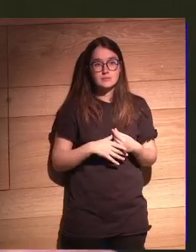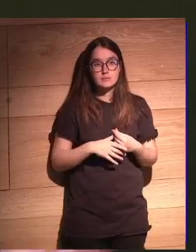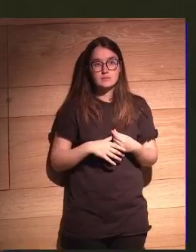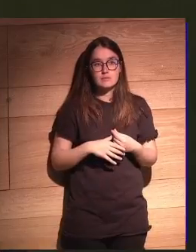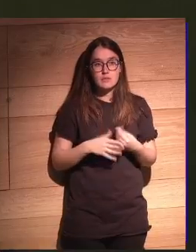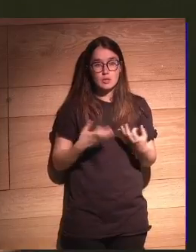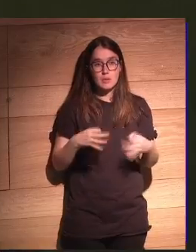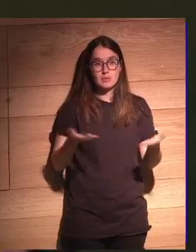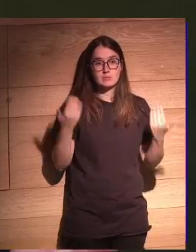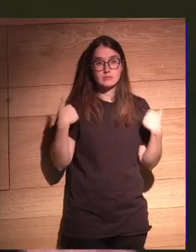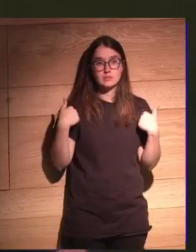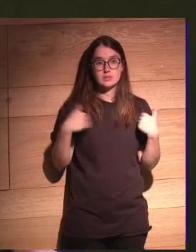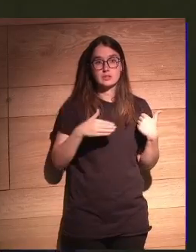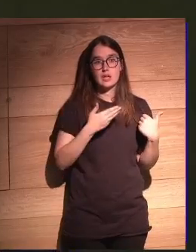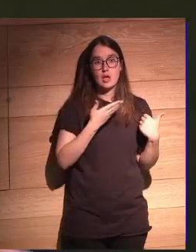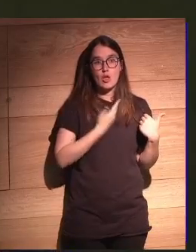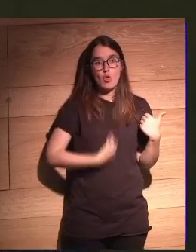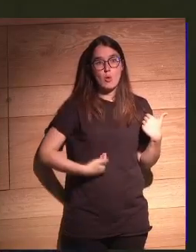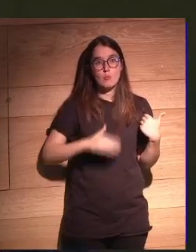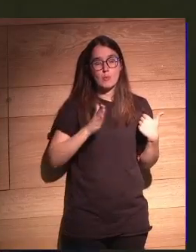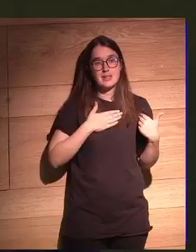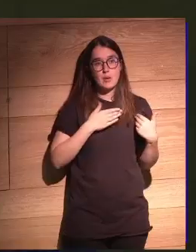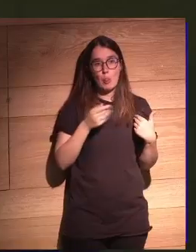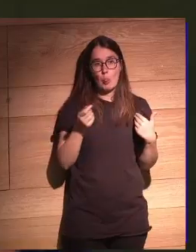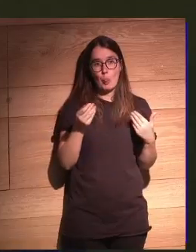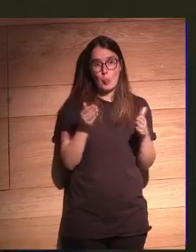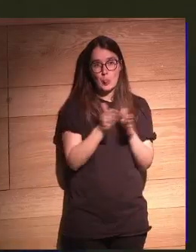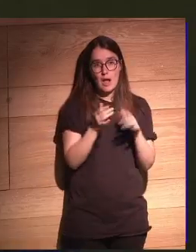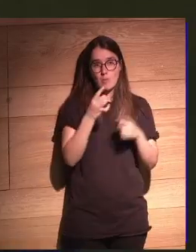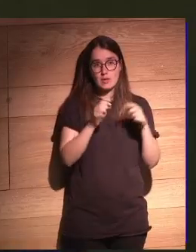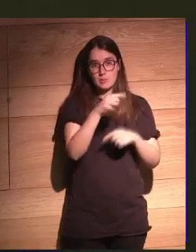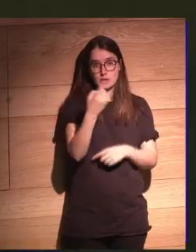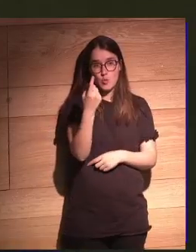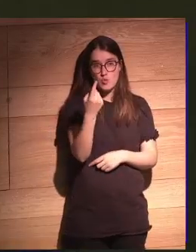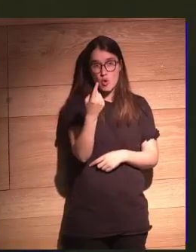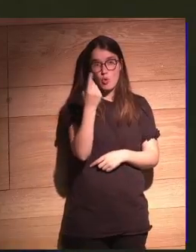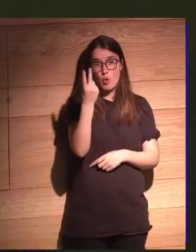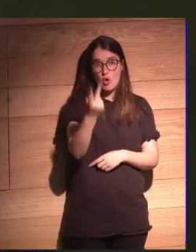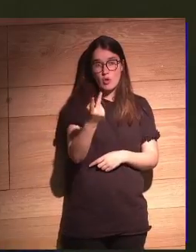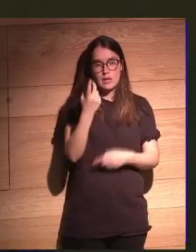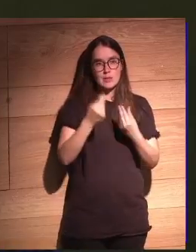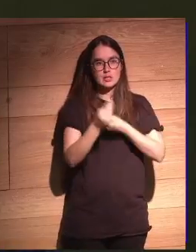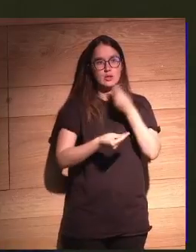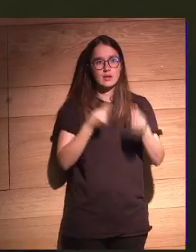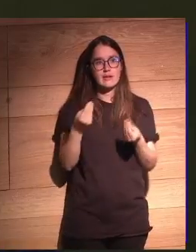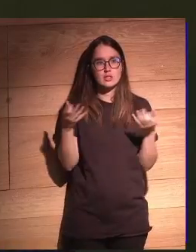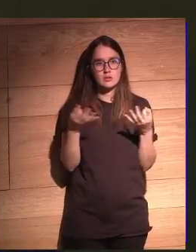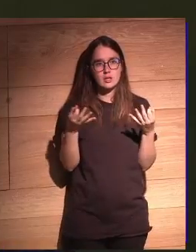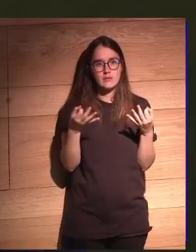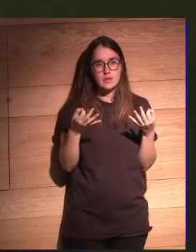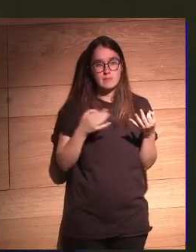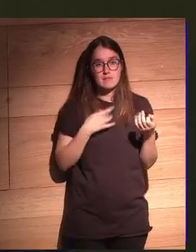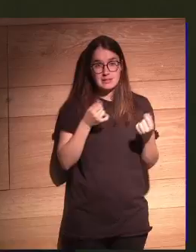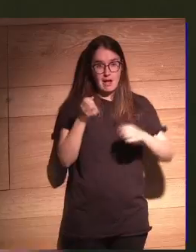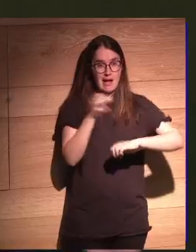country and who owns the houses in this country, who are mainly small